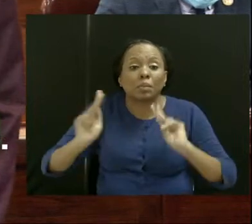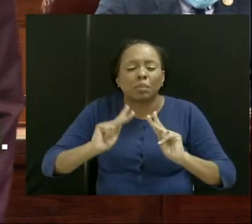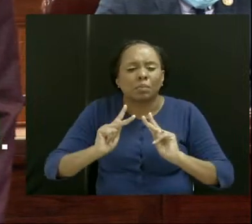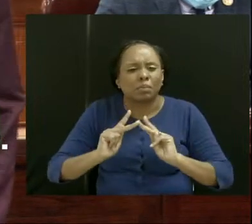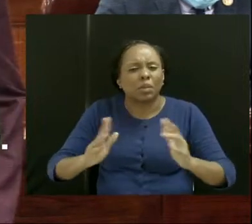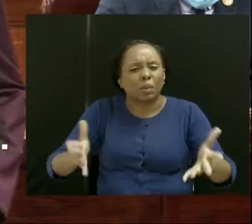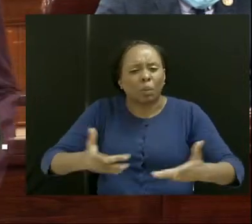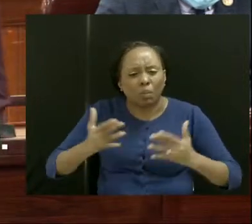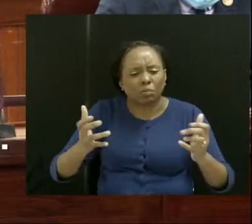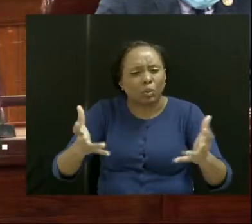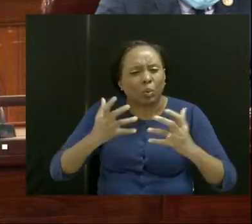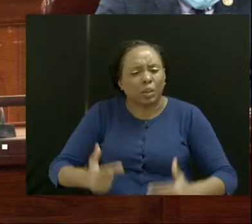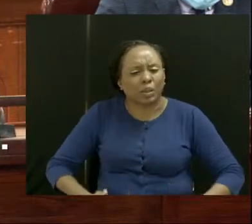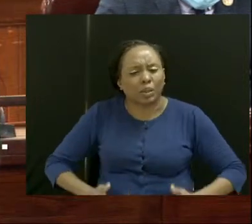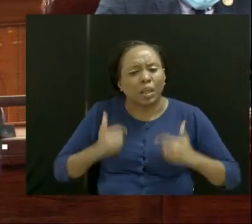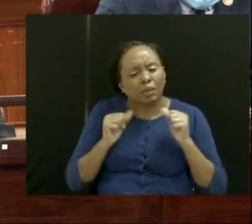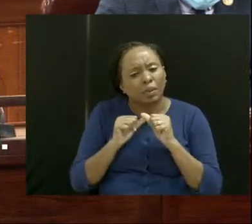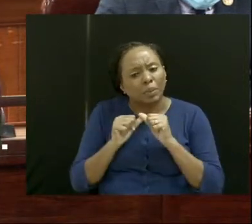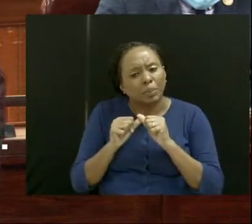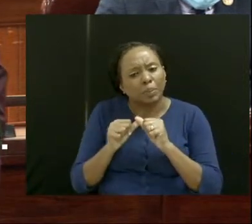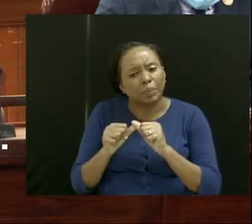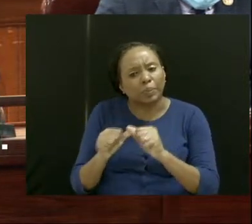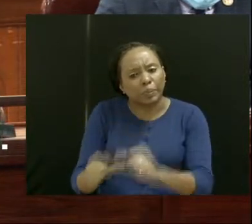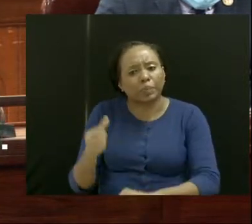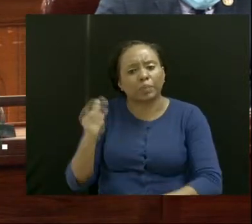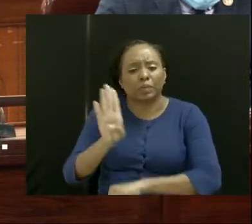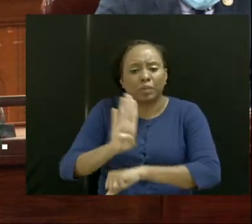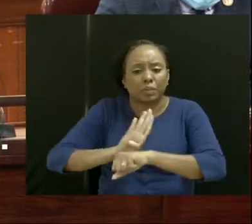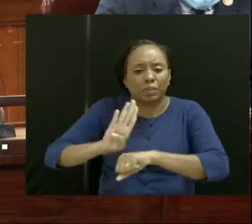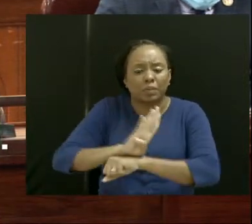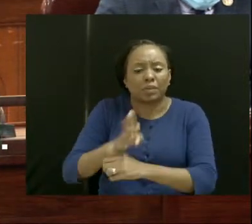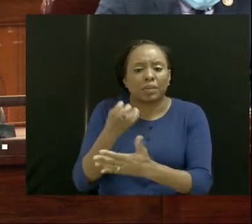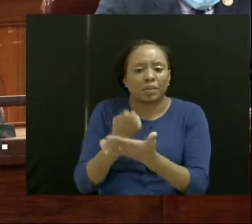life in the Barbados economy.